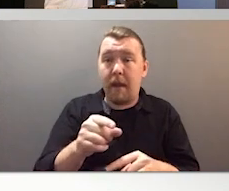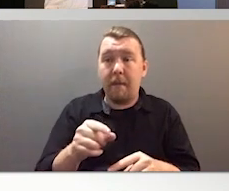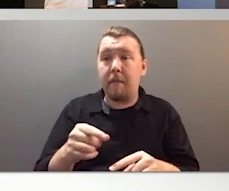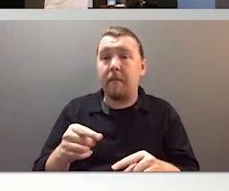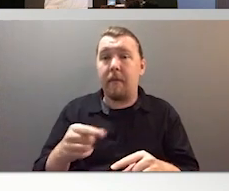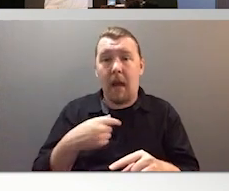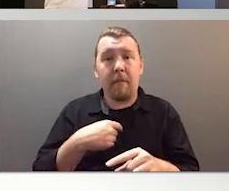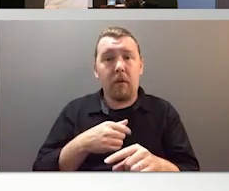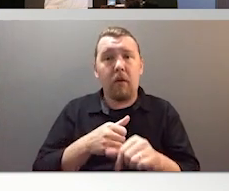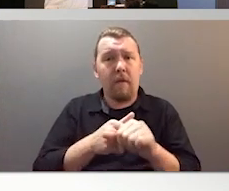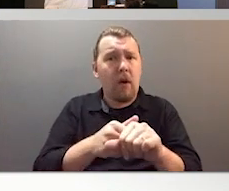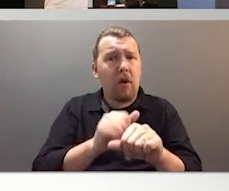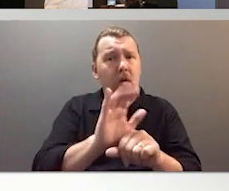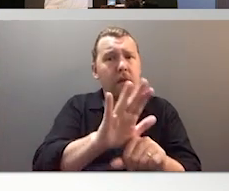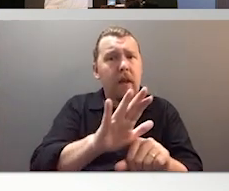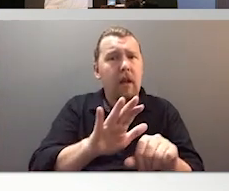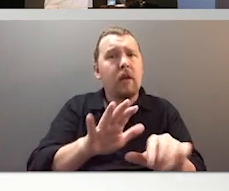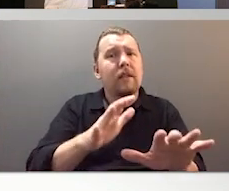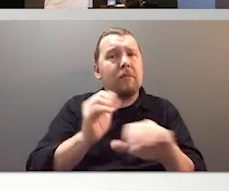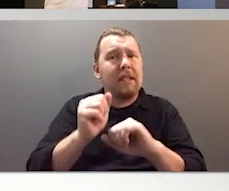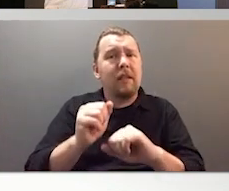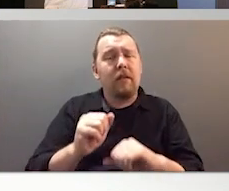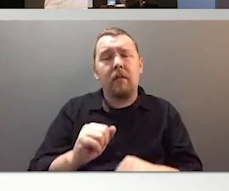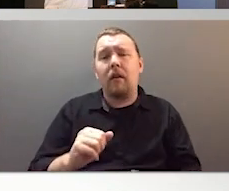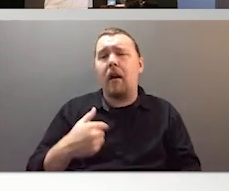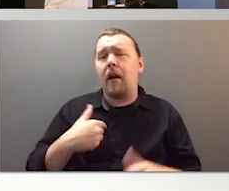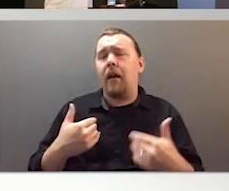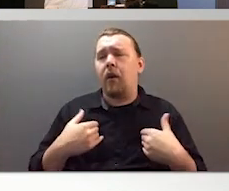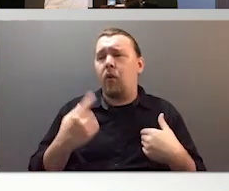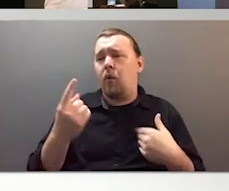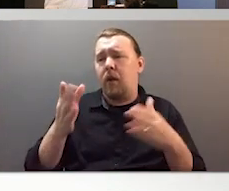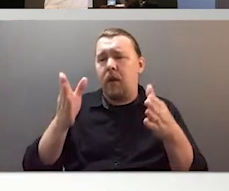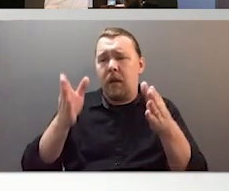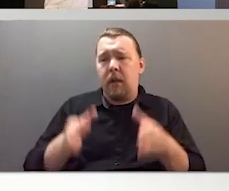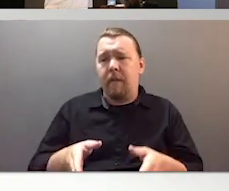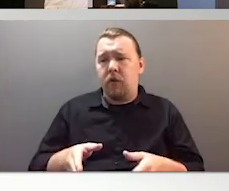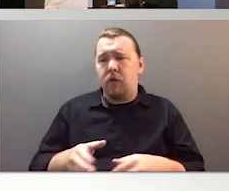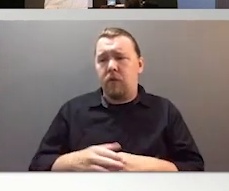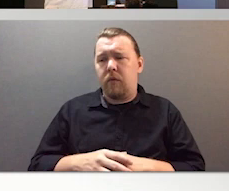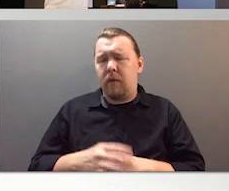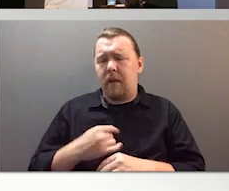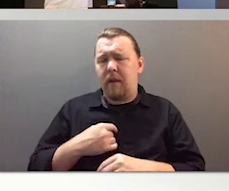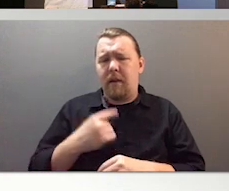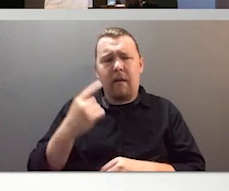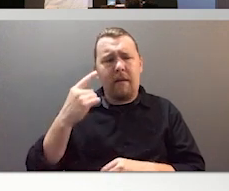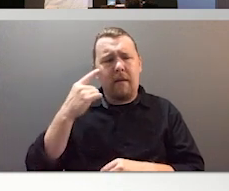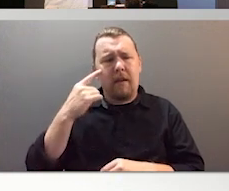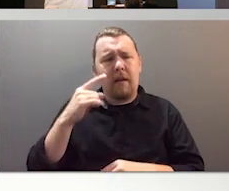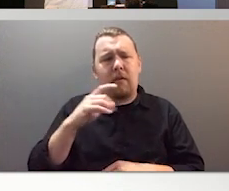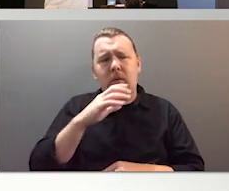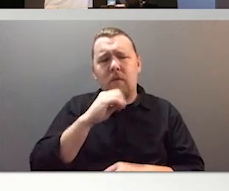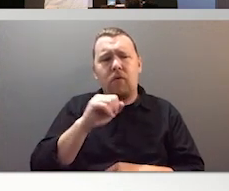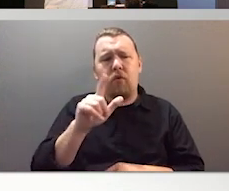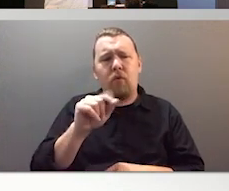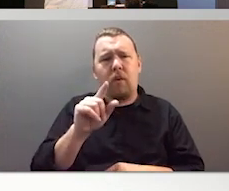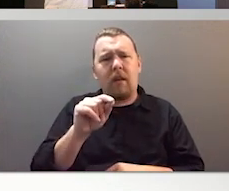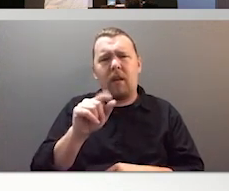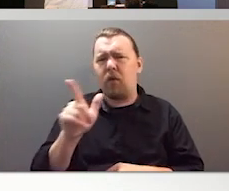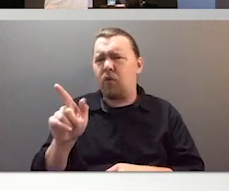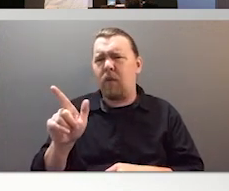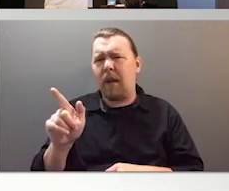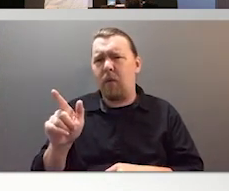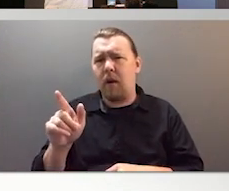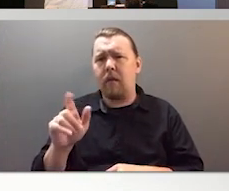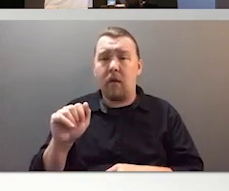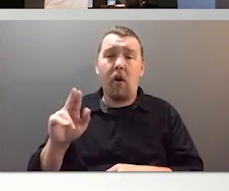on the autism spectrum, and it would take us 5 minutes to get through like one thing. Because I would say what we're going to do. If I didn't get